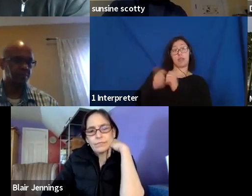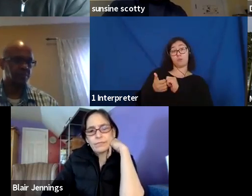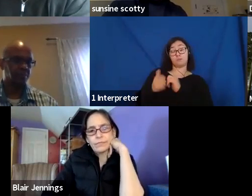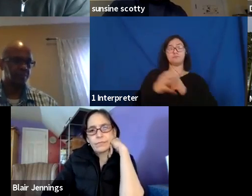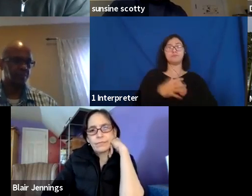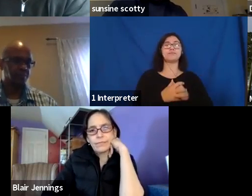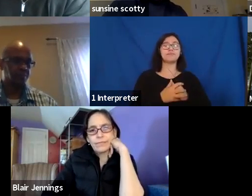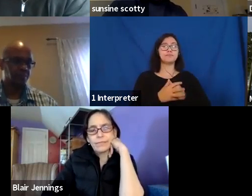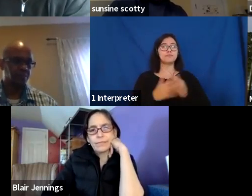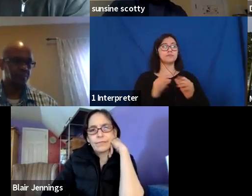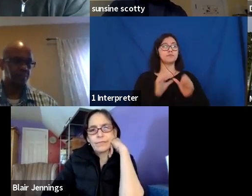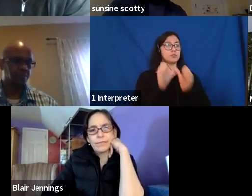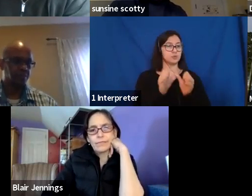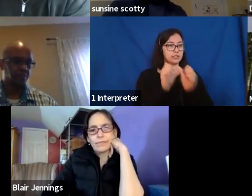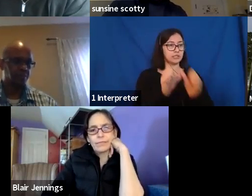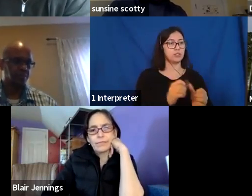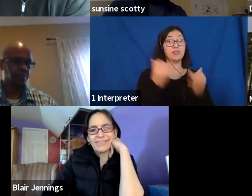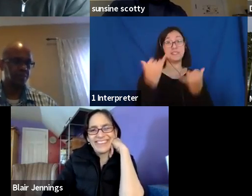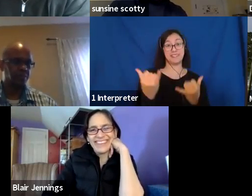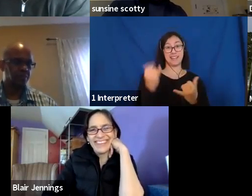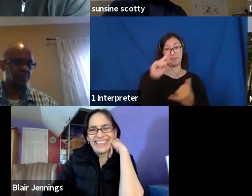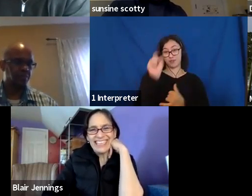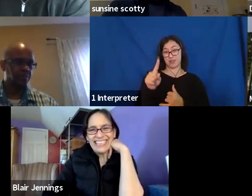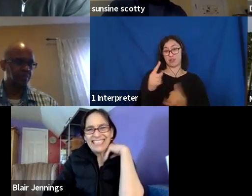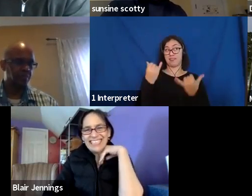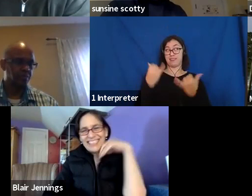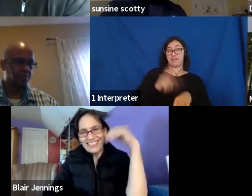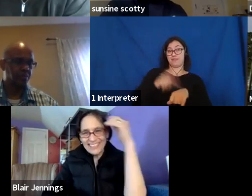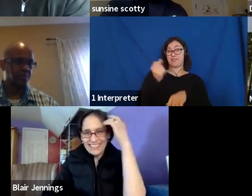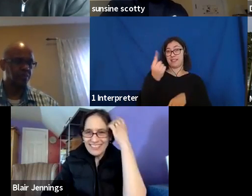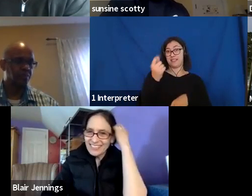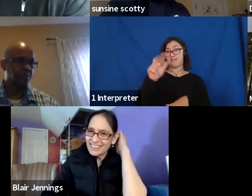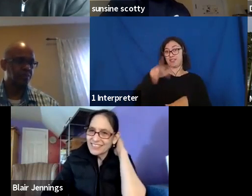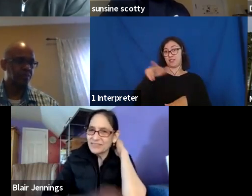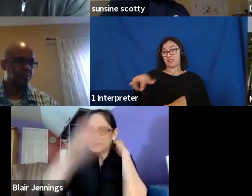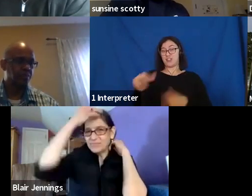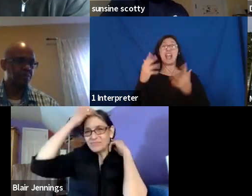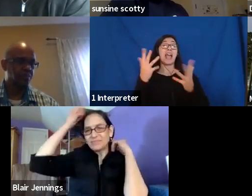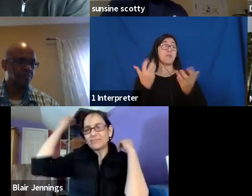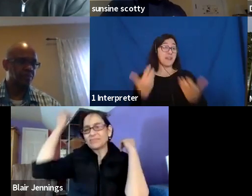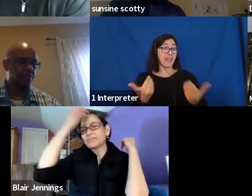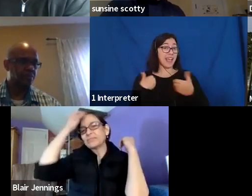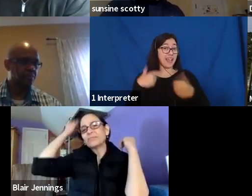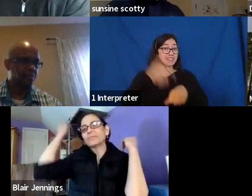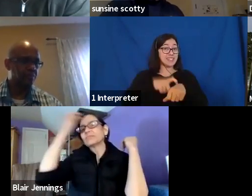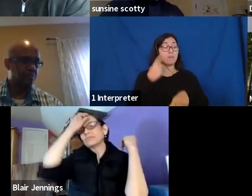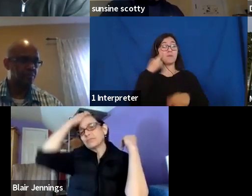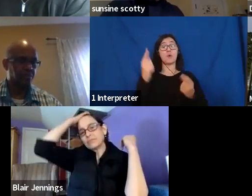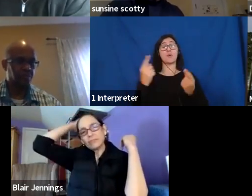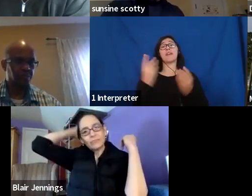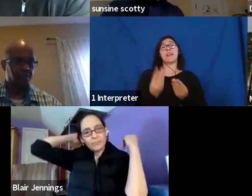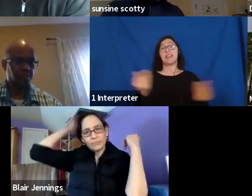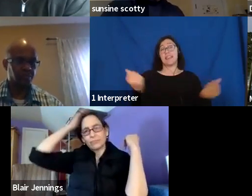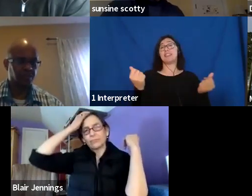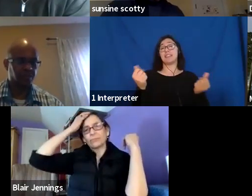So what I'm going to ask is, we're at 11:33 now, and I wanted us to have time to do our healing meditation, but I want to give